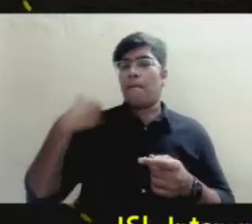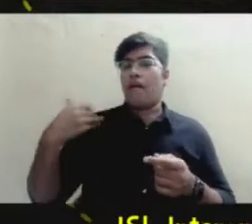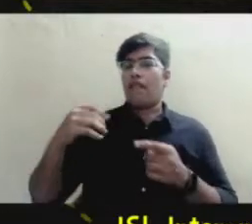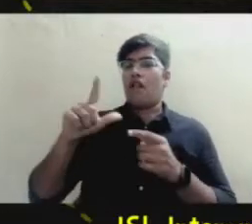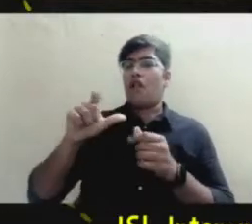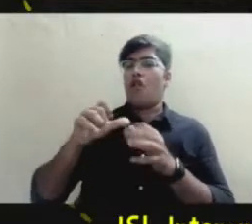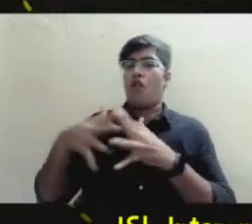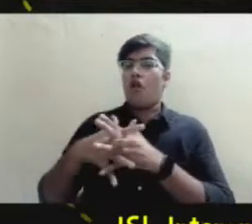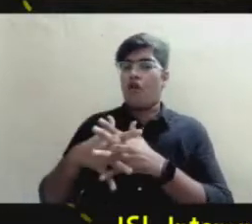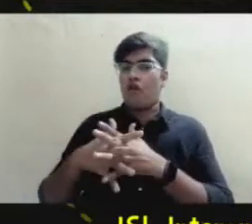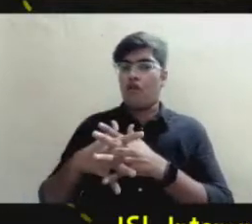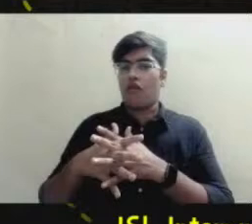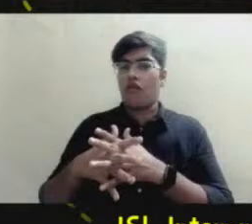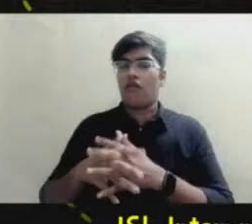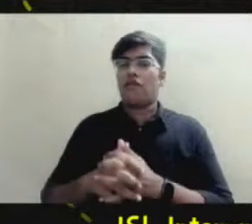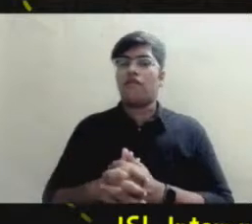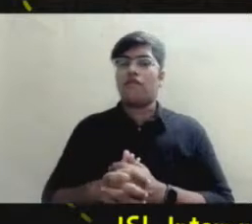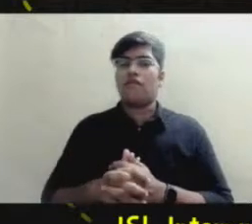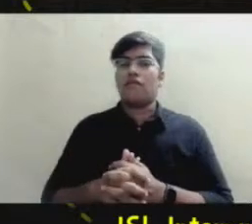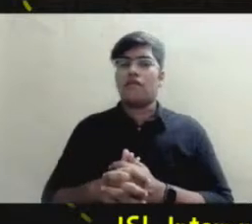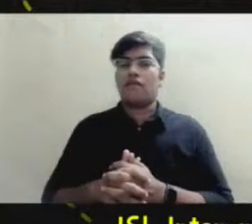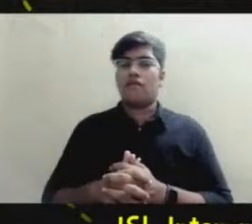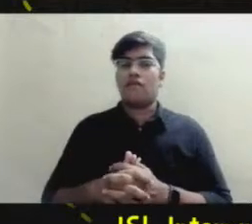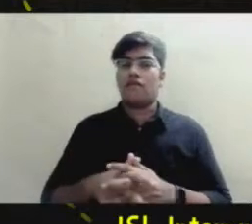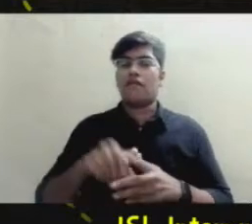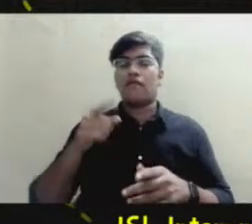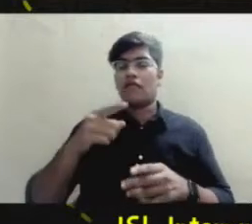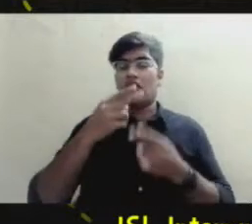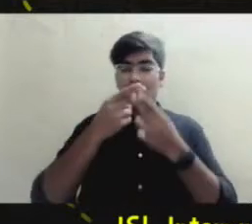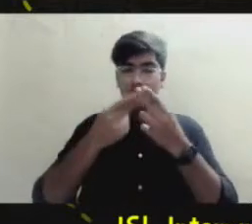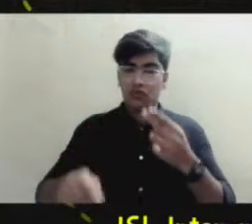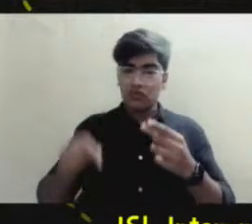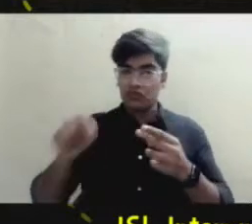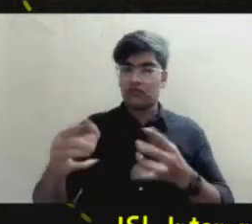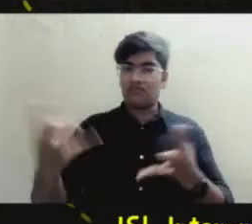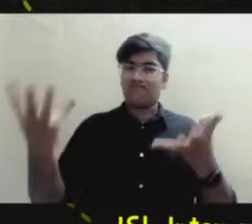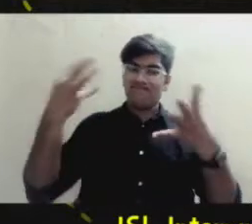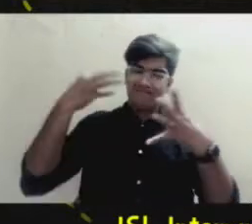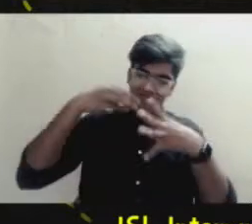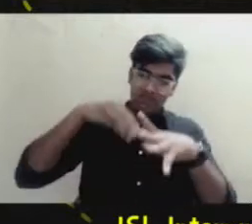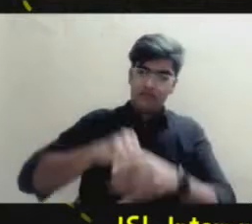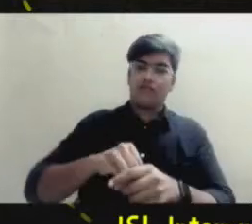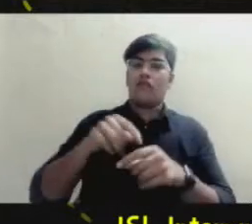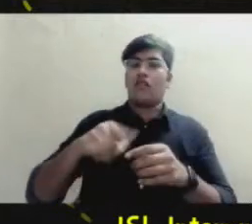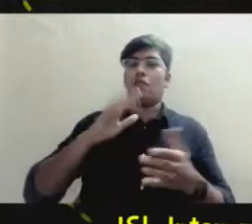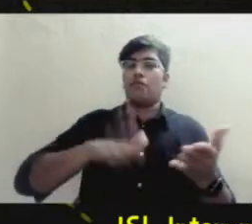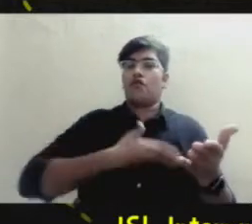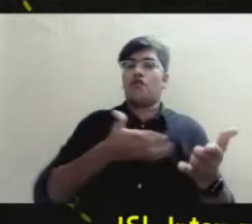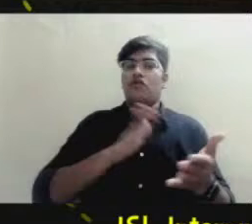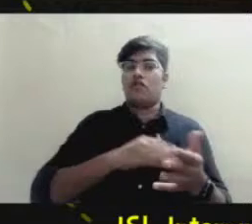as I said, that the stories are packed into the